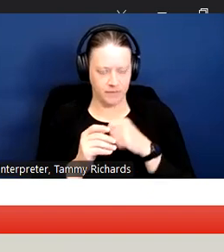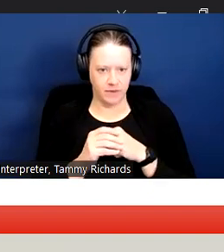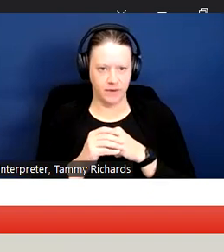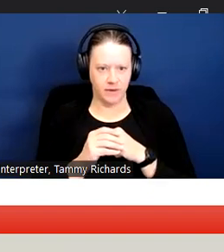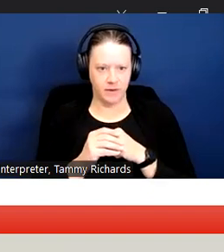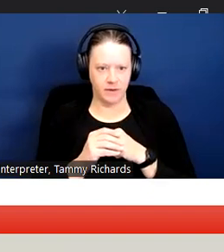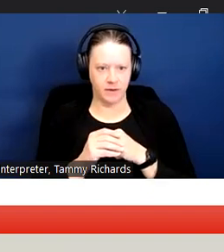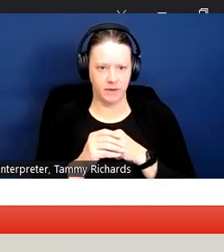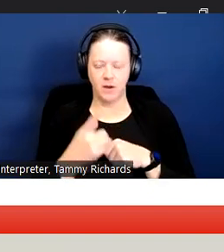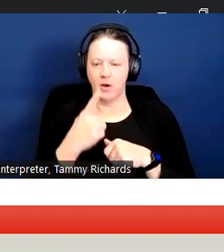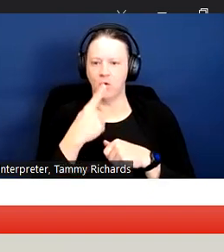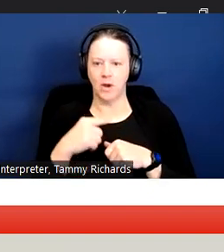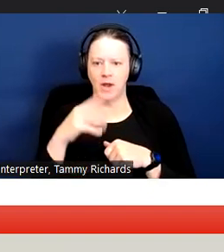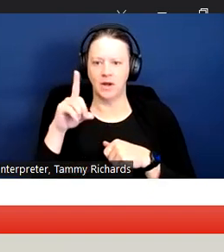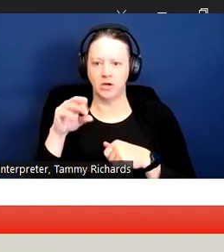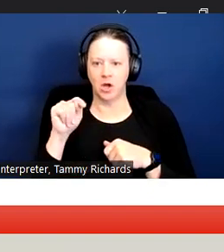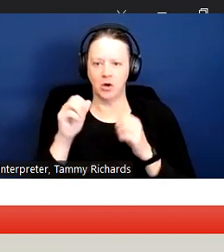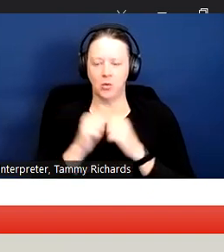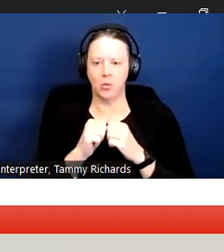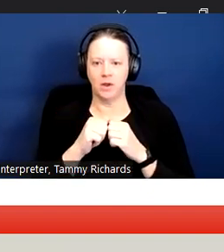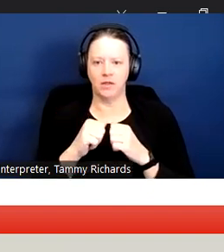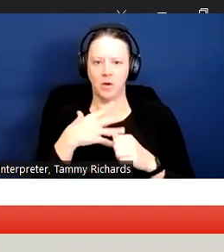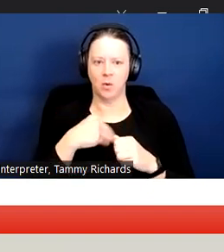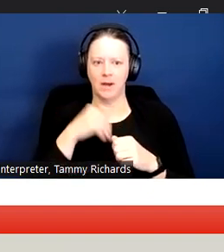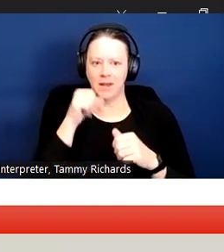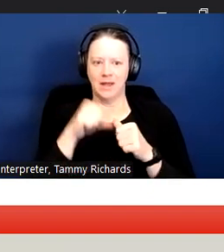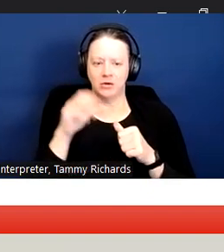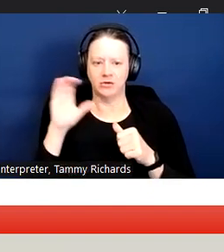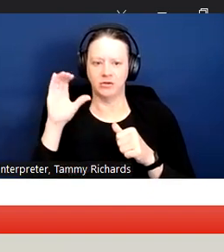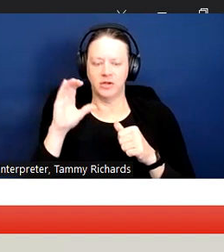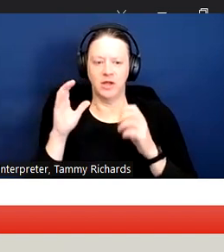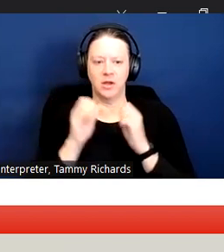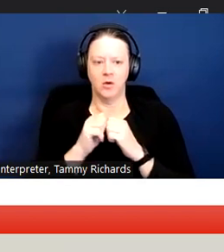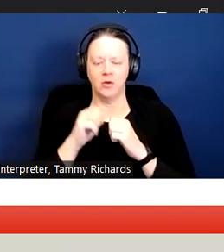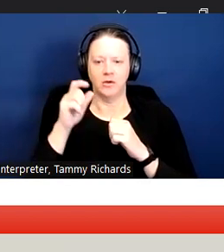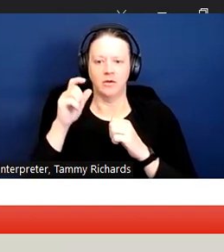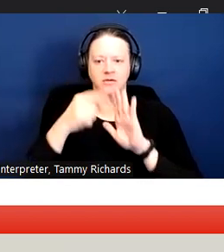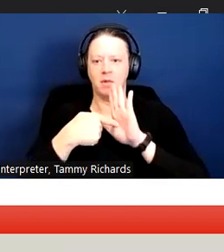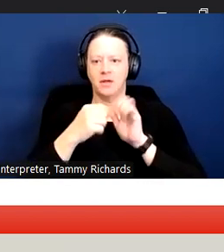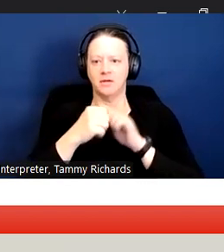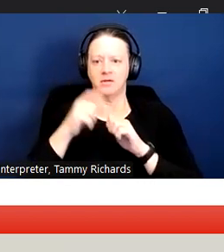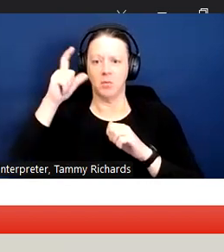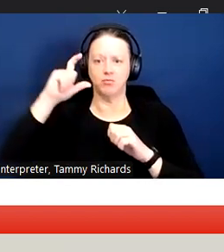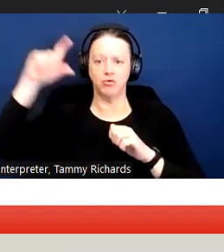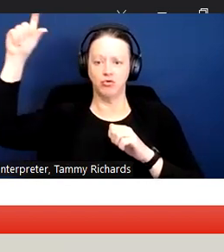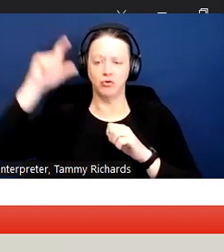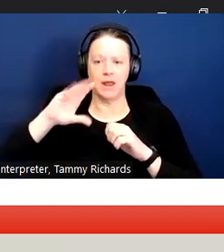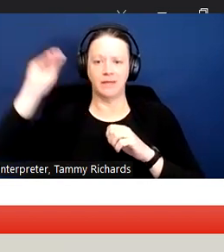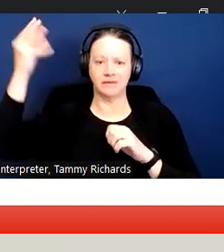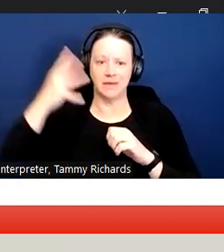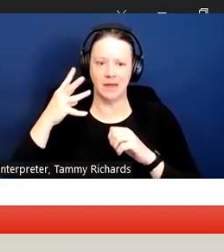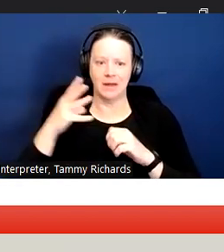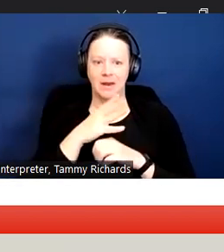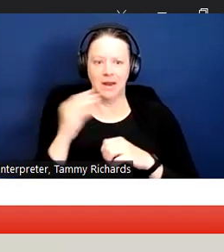Red dot with a white letter C that symbolizes a moon crescent as well as the sun. This logo is followed by a black banner that says Citylights, which is the name of this online